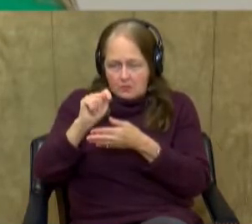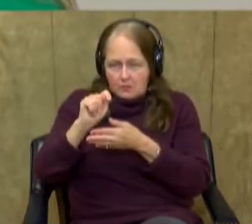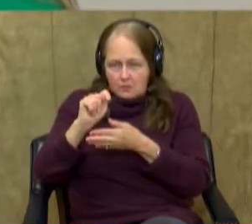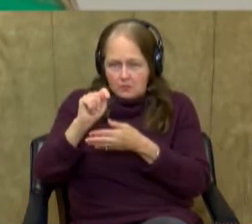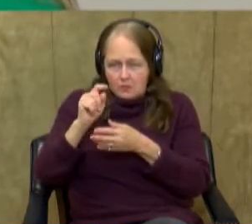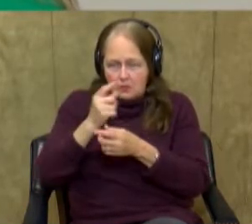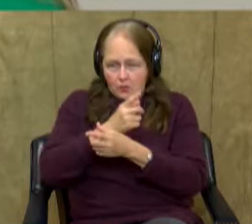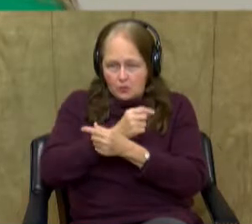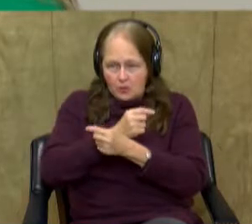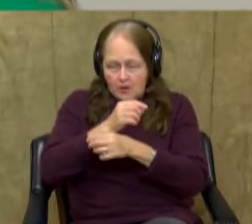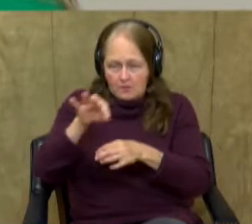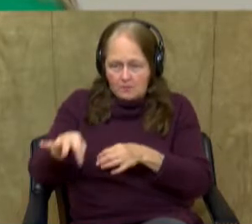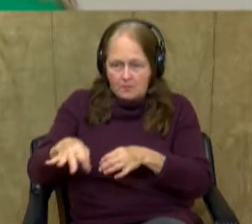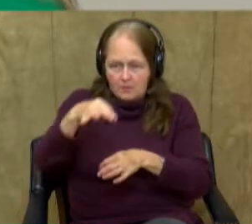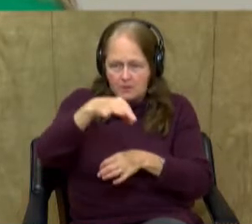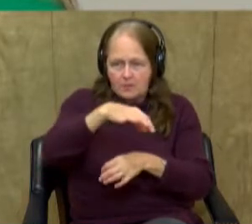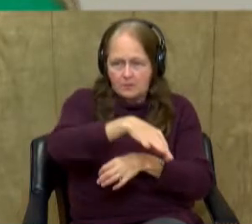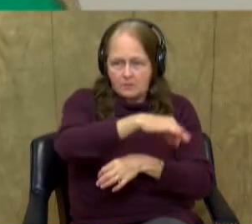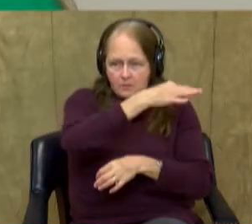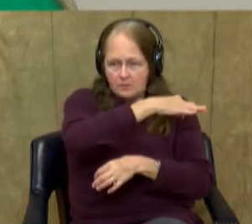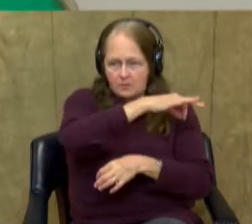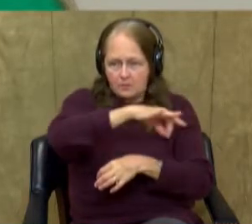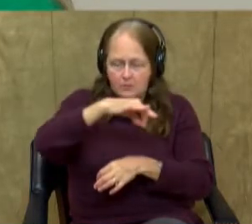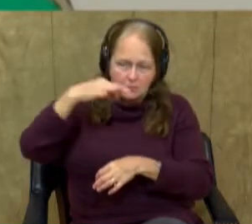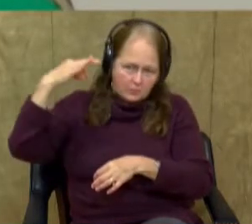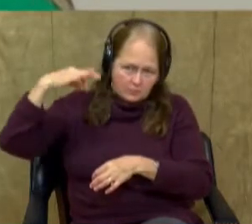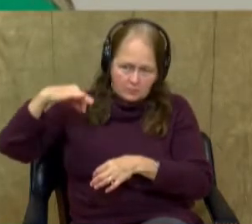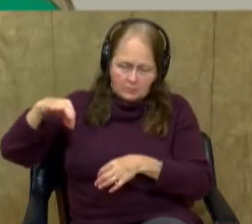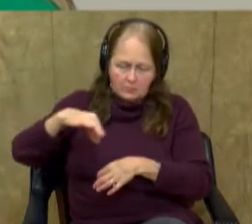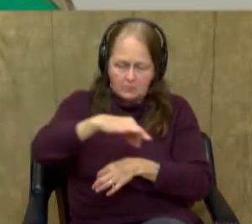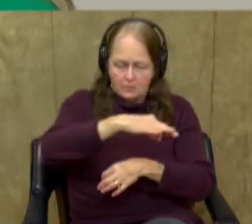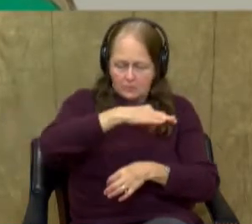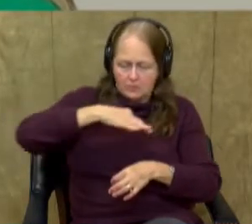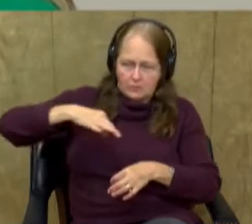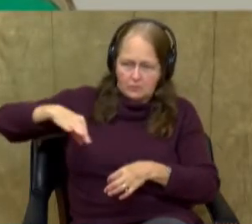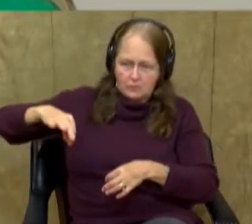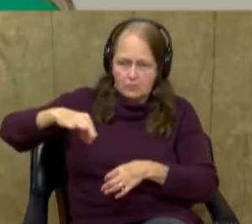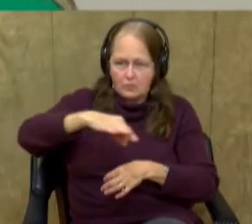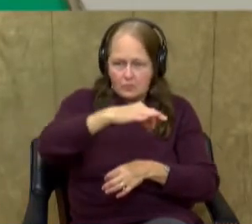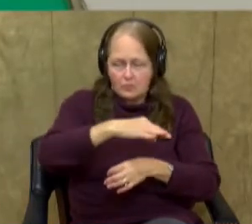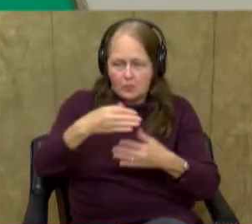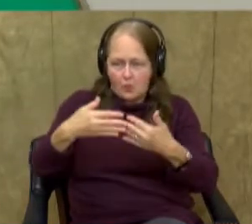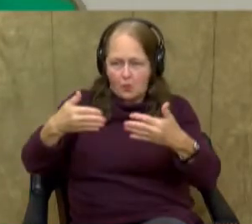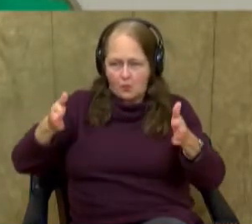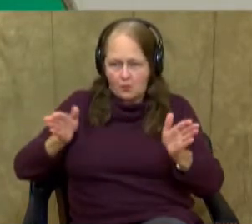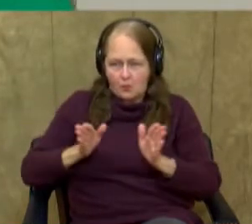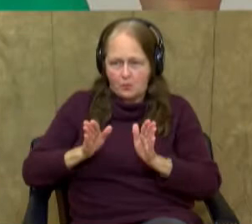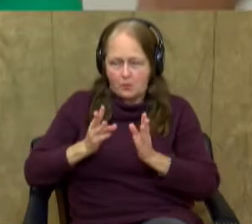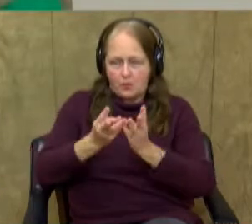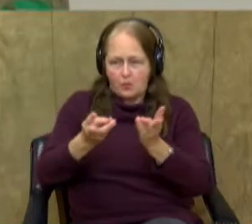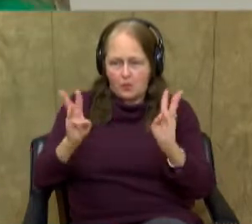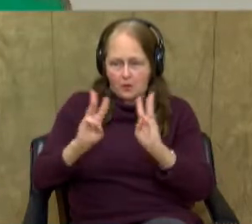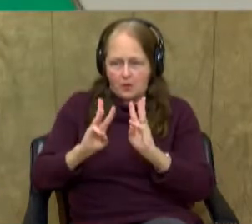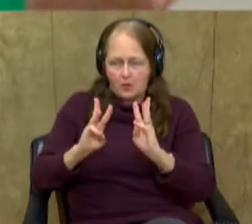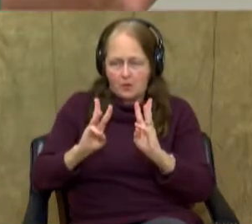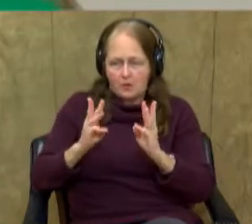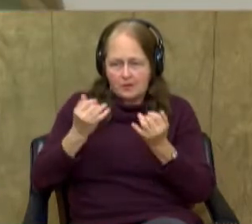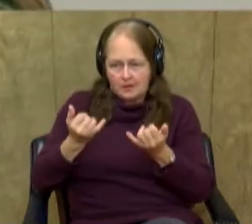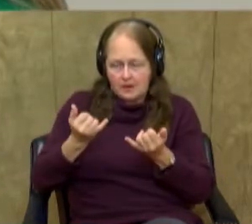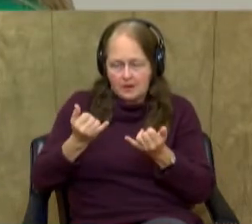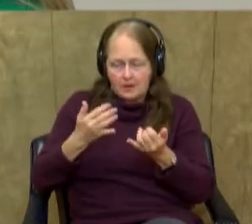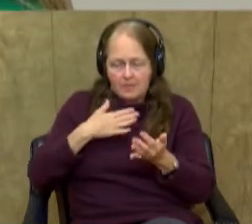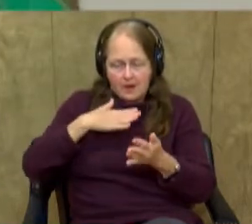one by one with his claw and built a wall around his shell. "Now my house